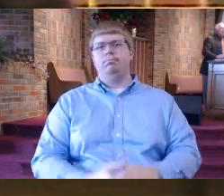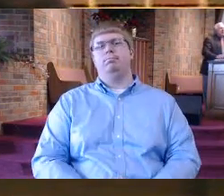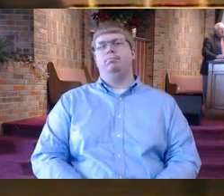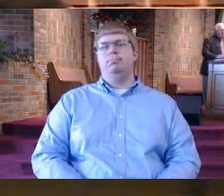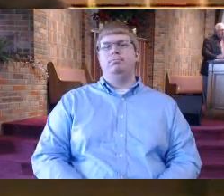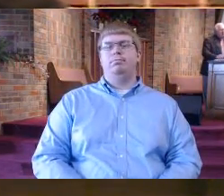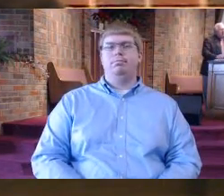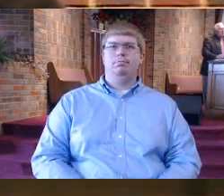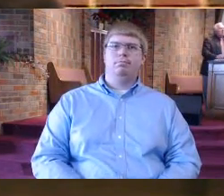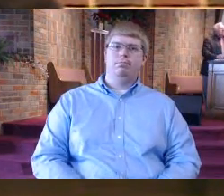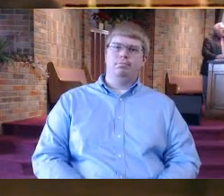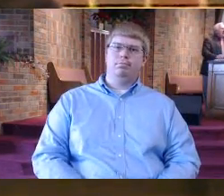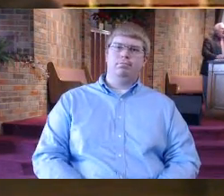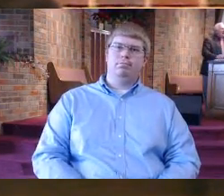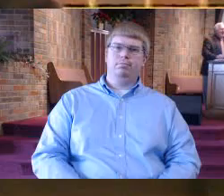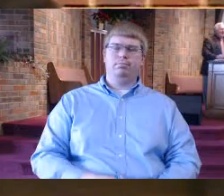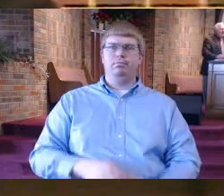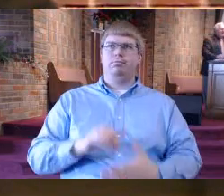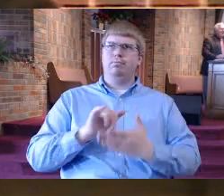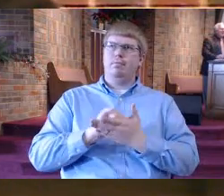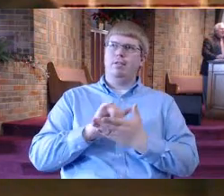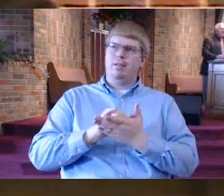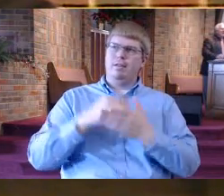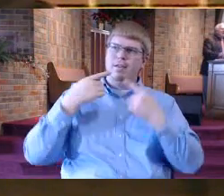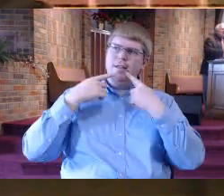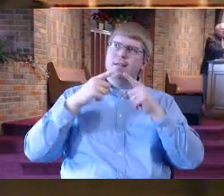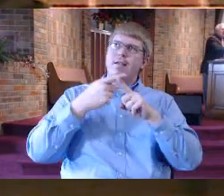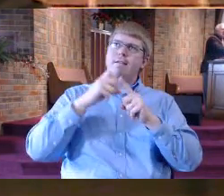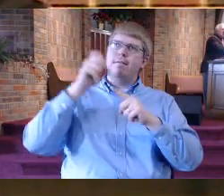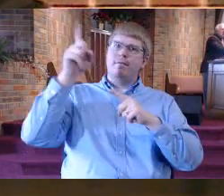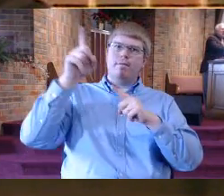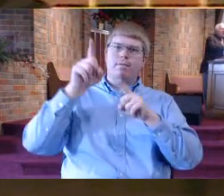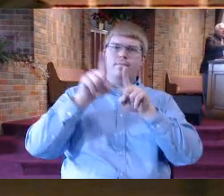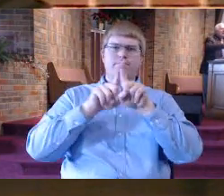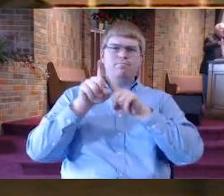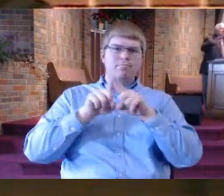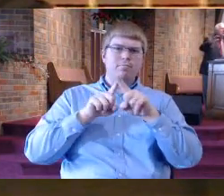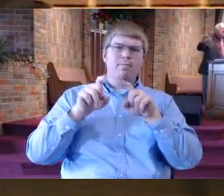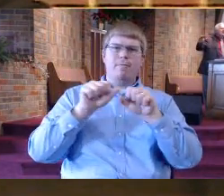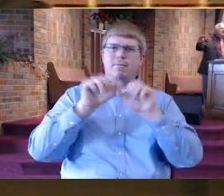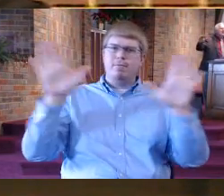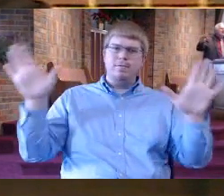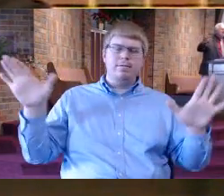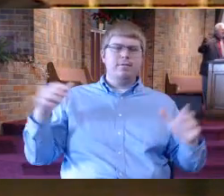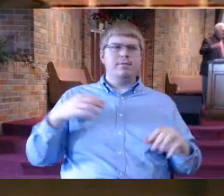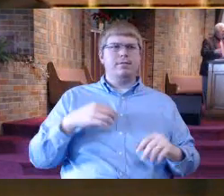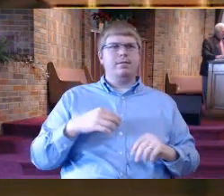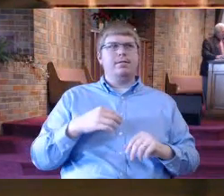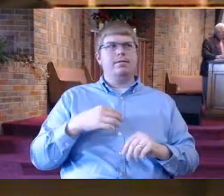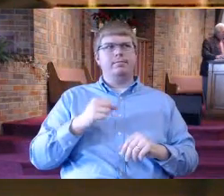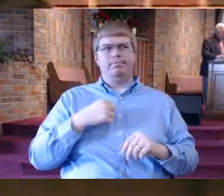This testimony from the sky cuts across all barriers.